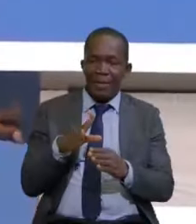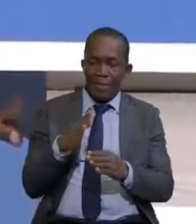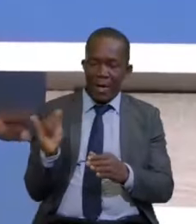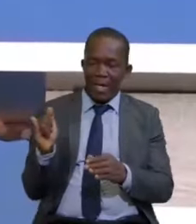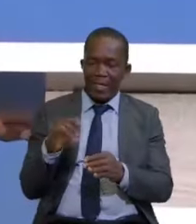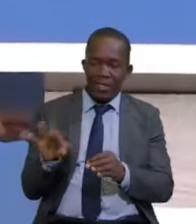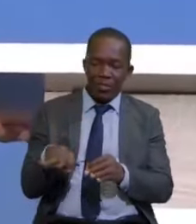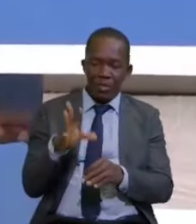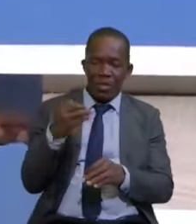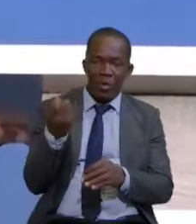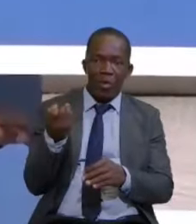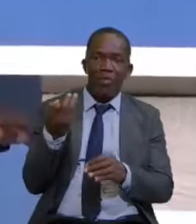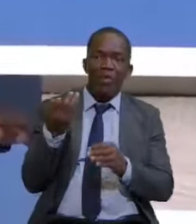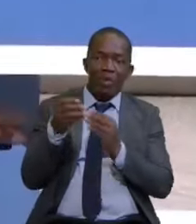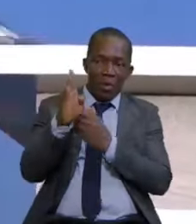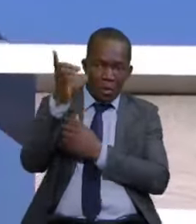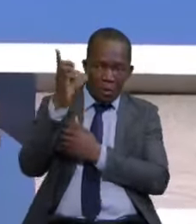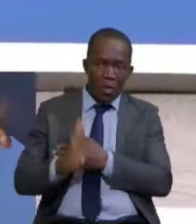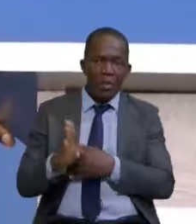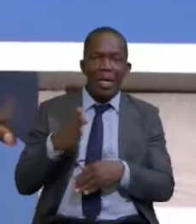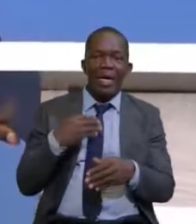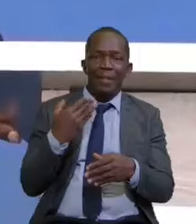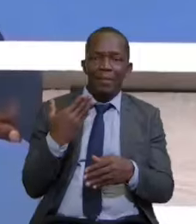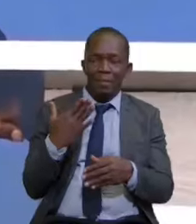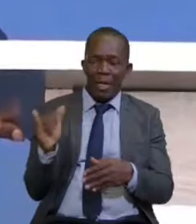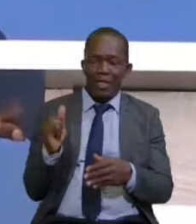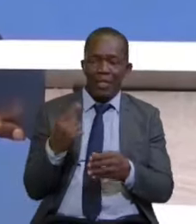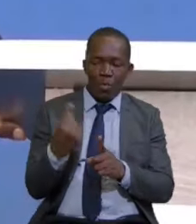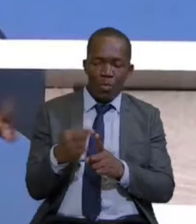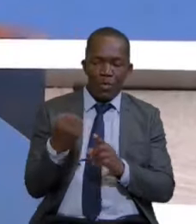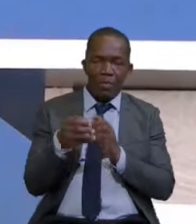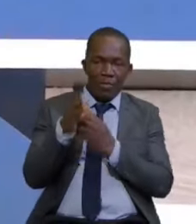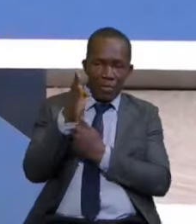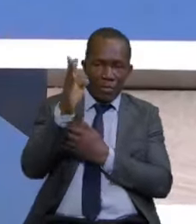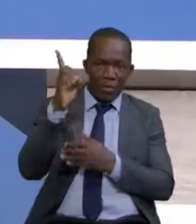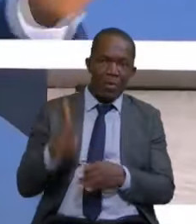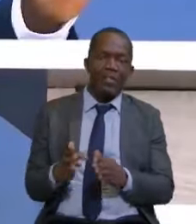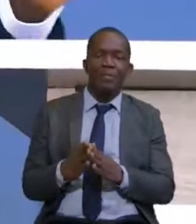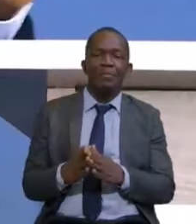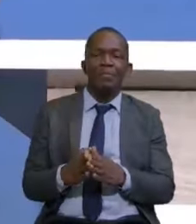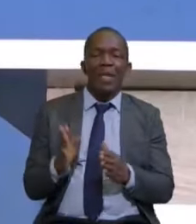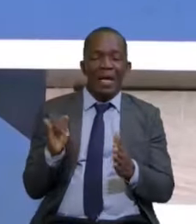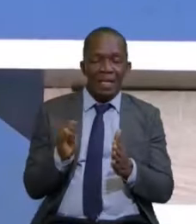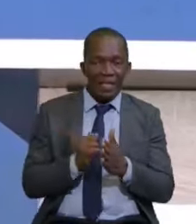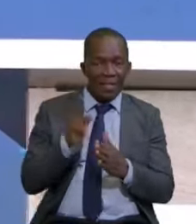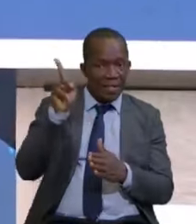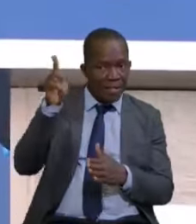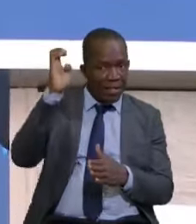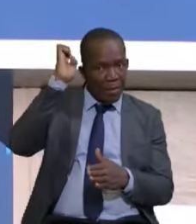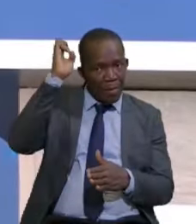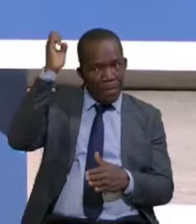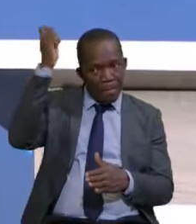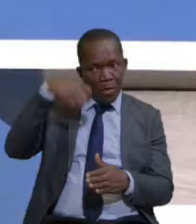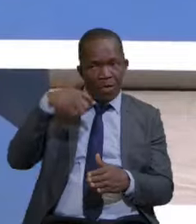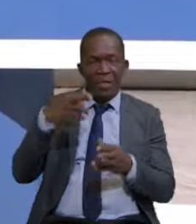he must reign till he has put all enemies under